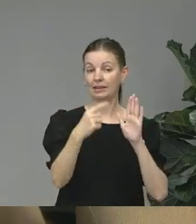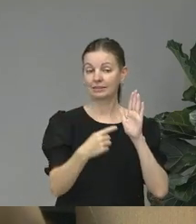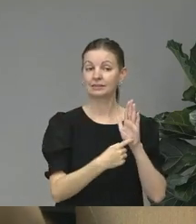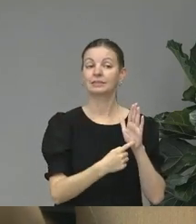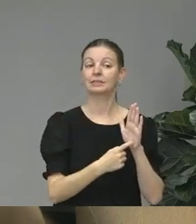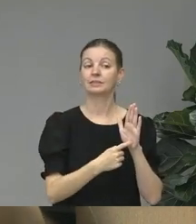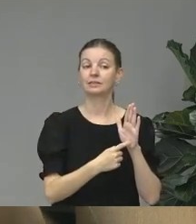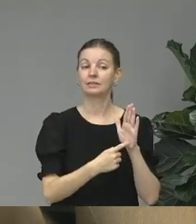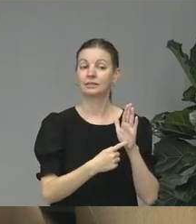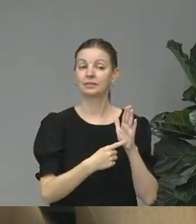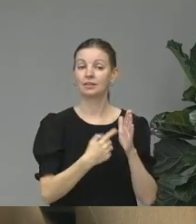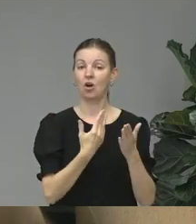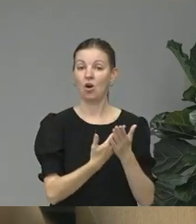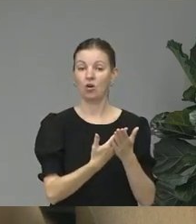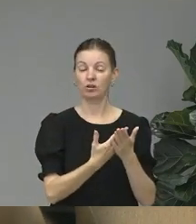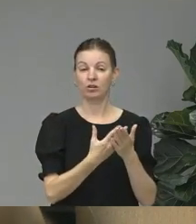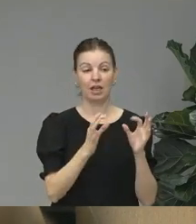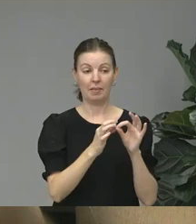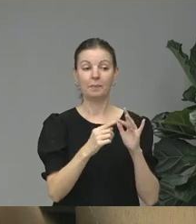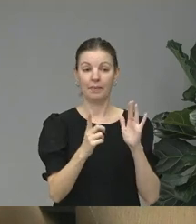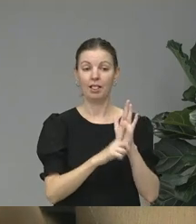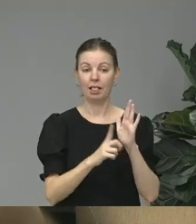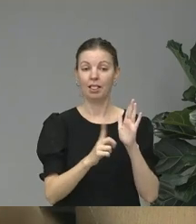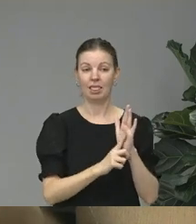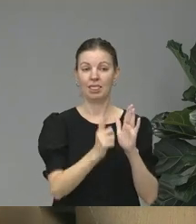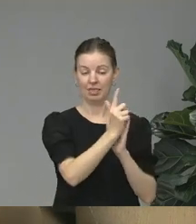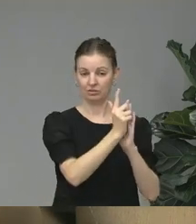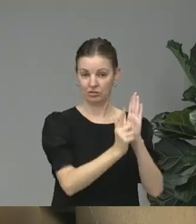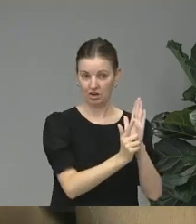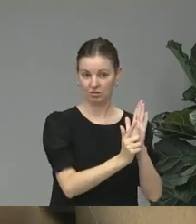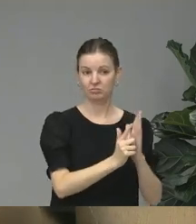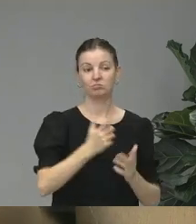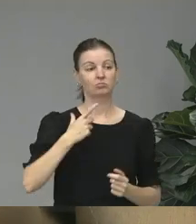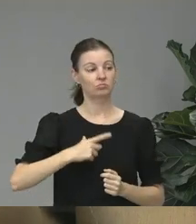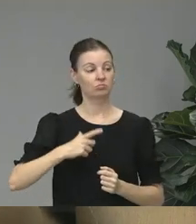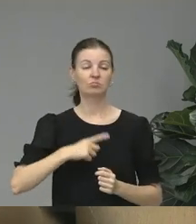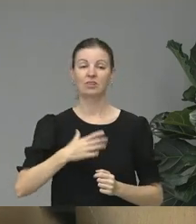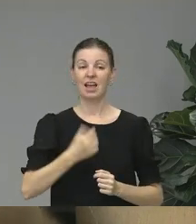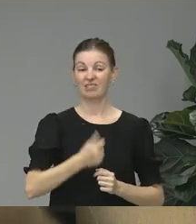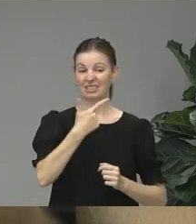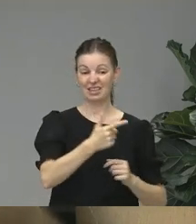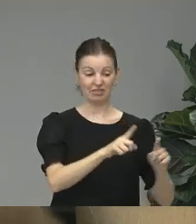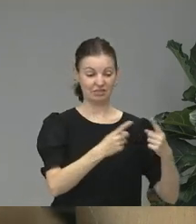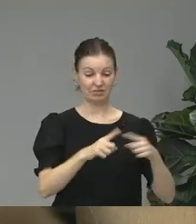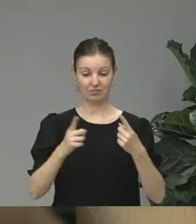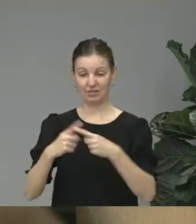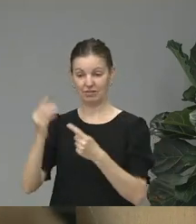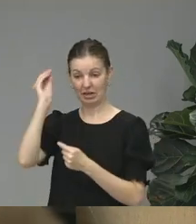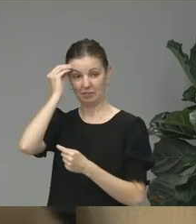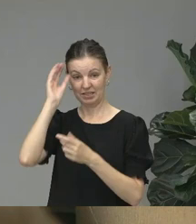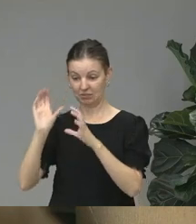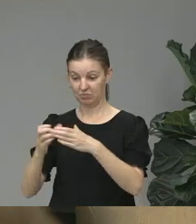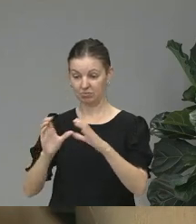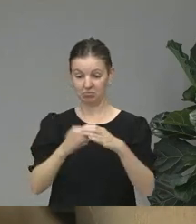on a bill legislation because we've got, I think, 7 committees. So each